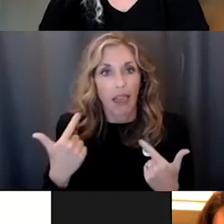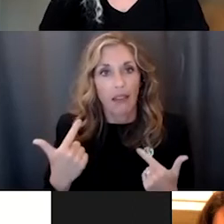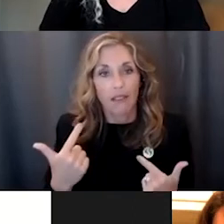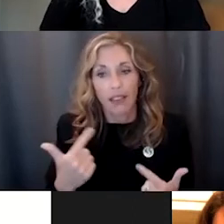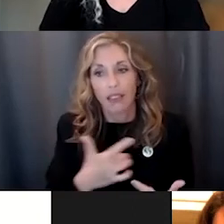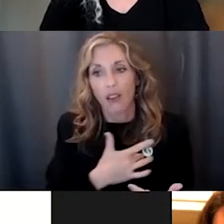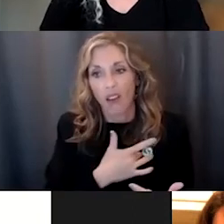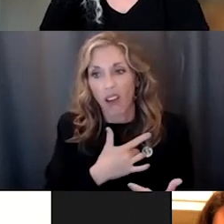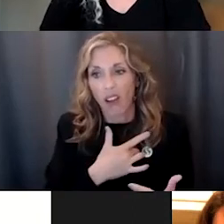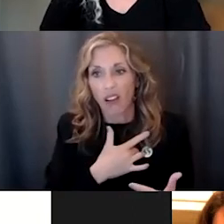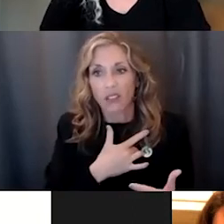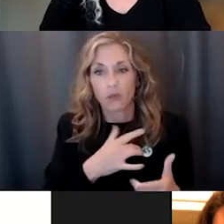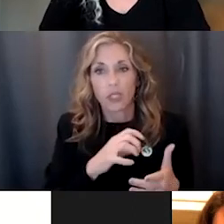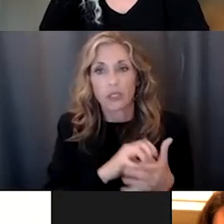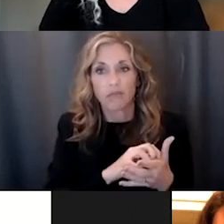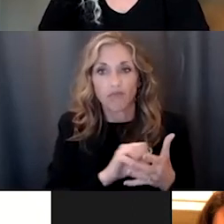and that's